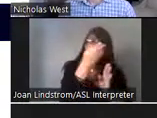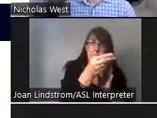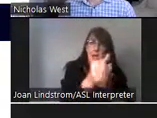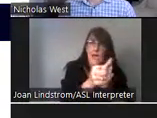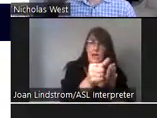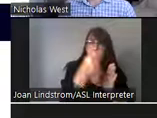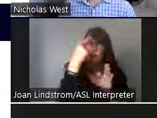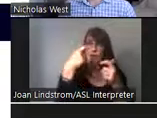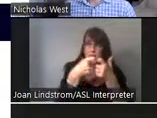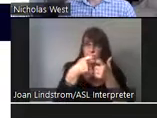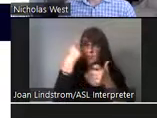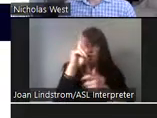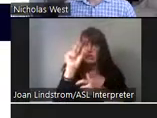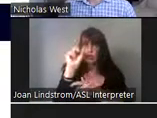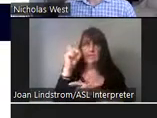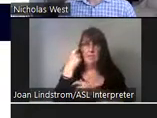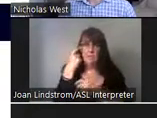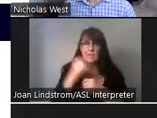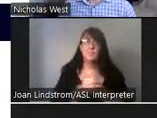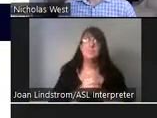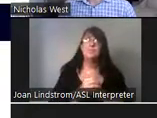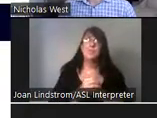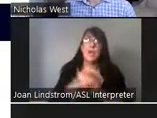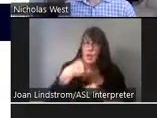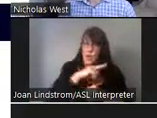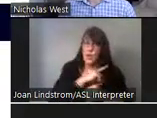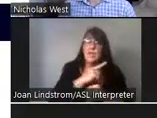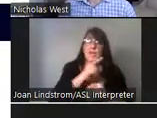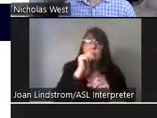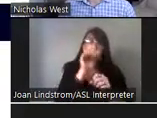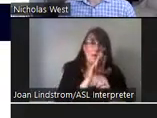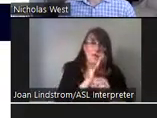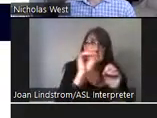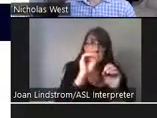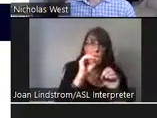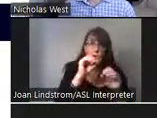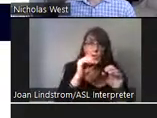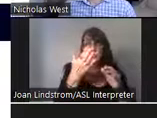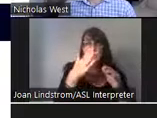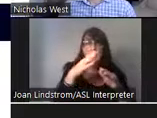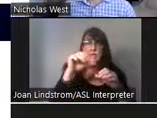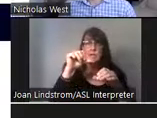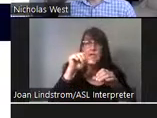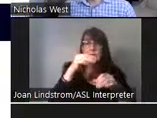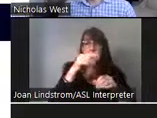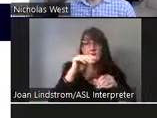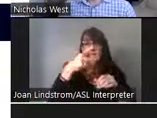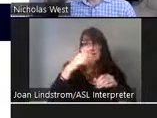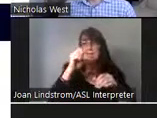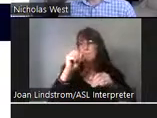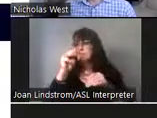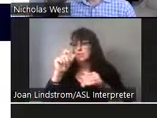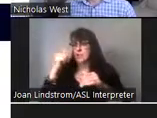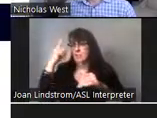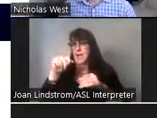electricity for the US government. We've committed to zero emissions federal buildings by